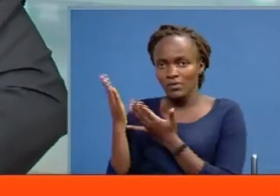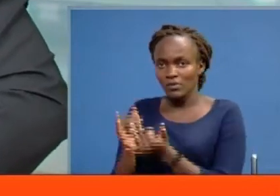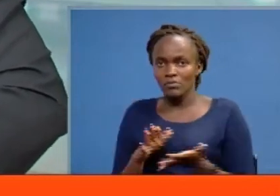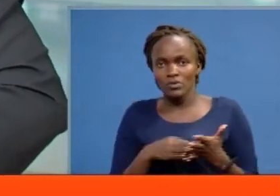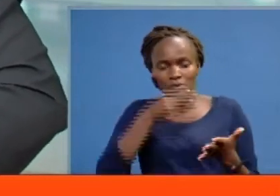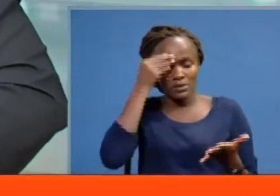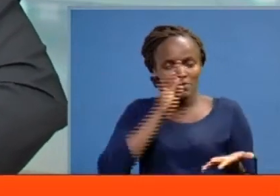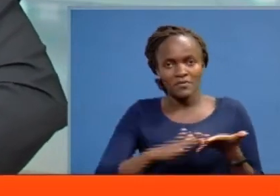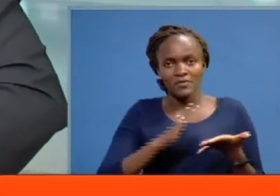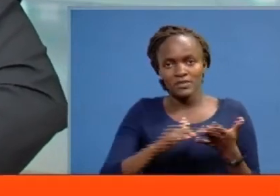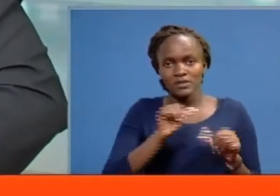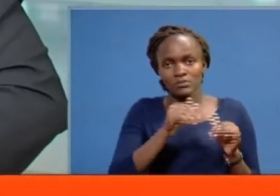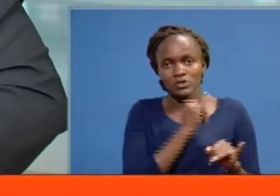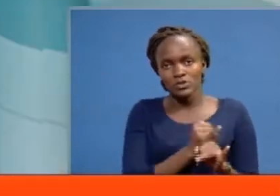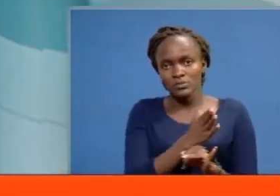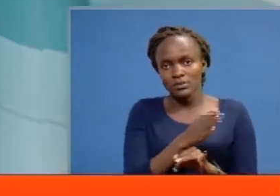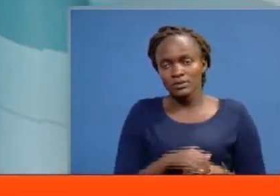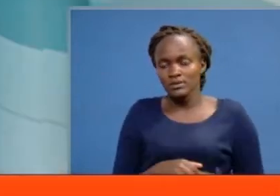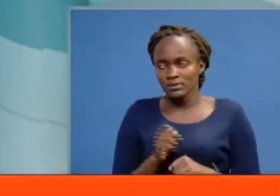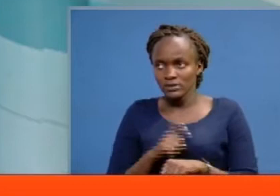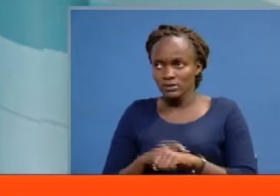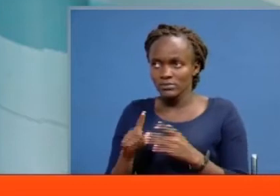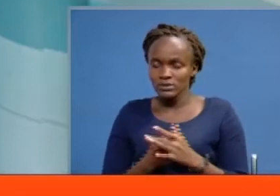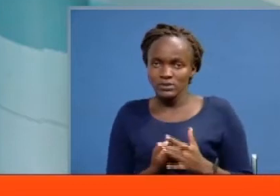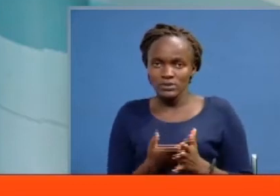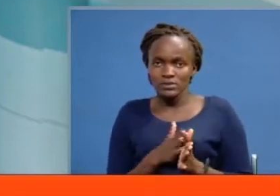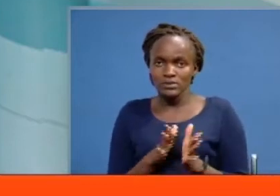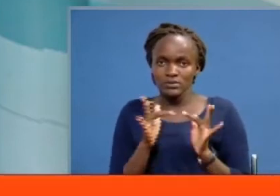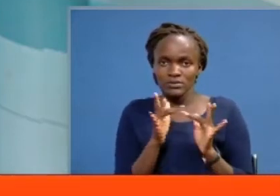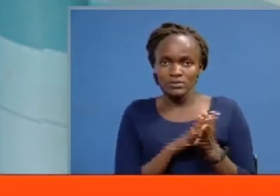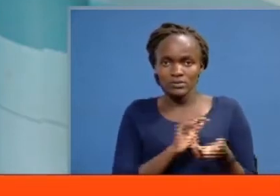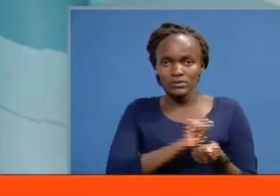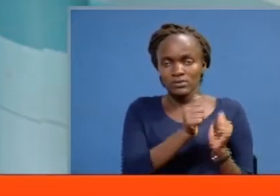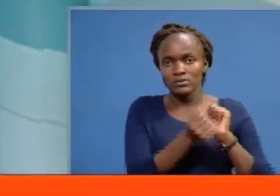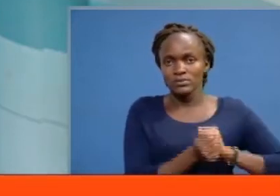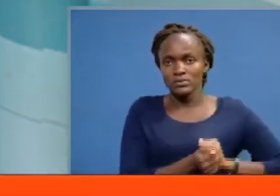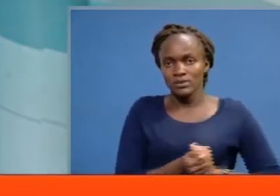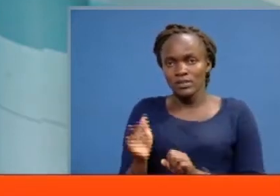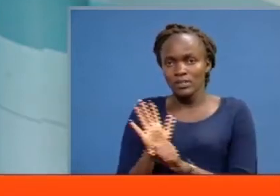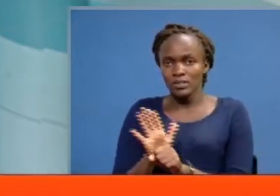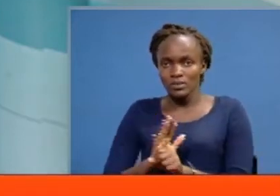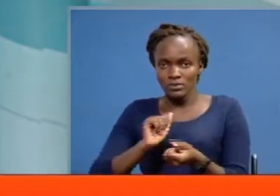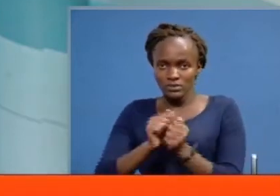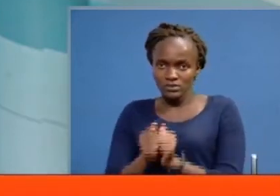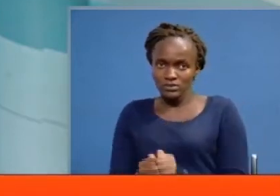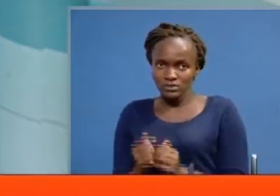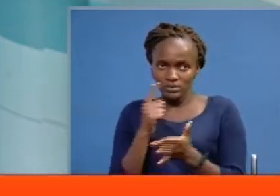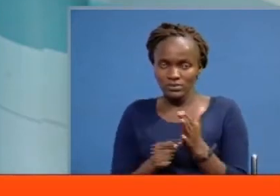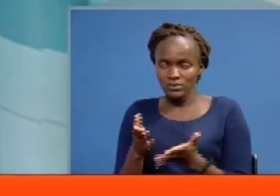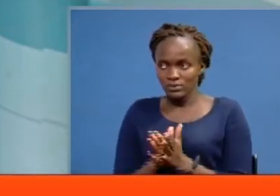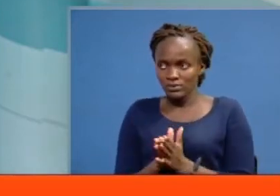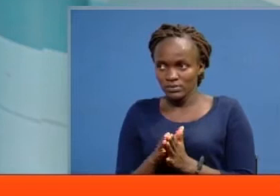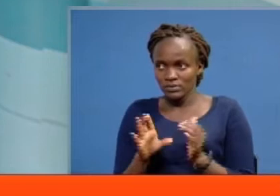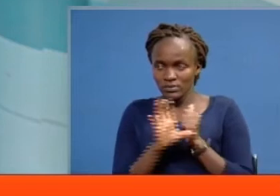kind of situation. Well, for starters, we're in the age of digital transformation, and a lot is changing, especially in the